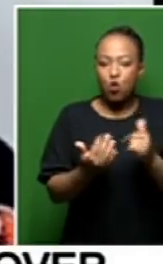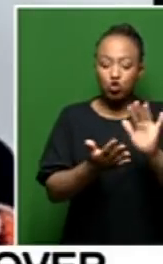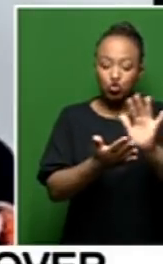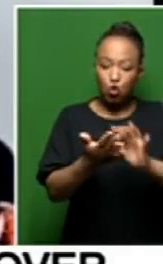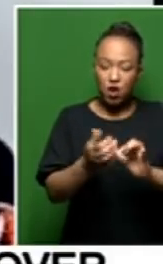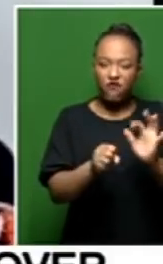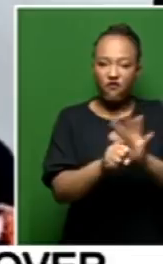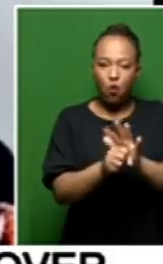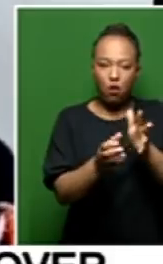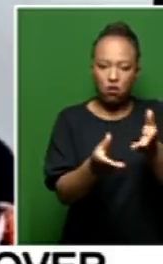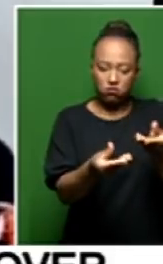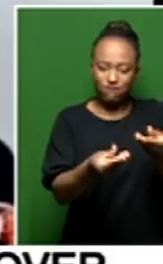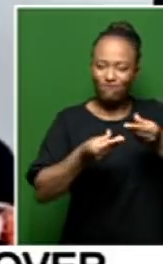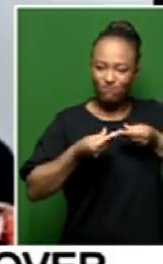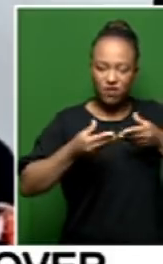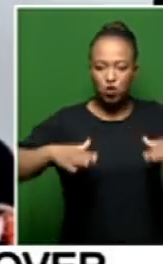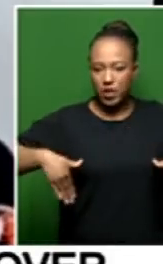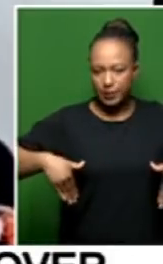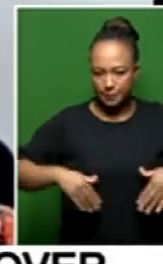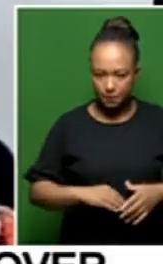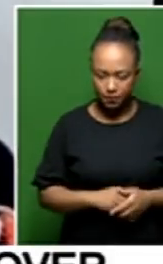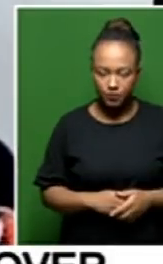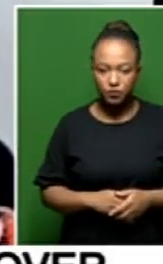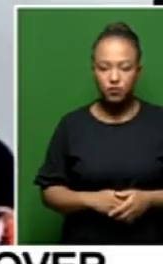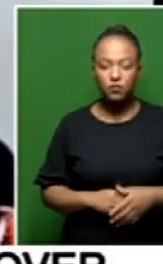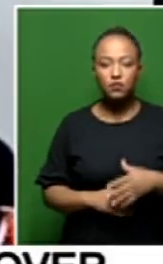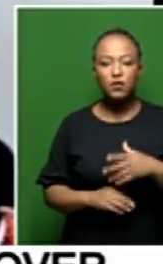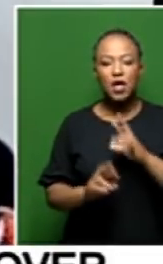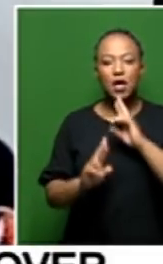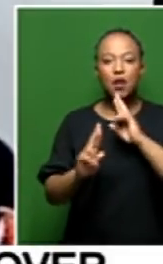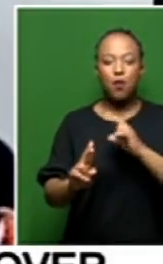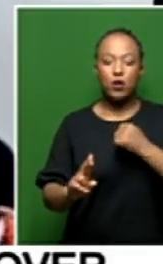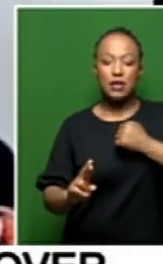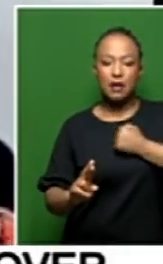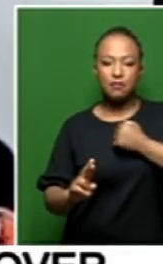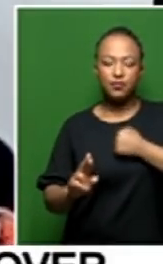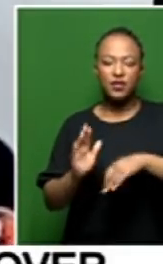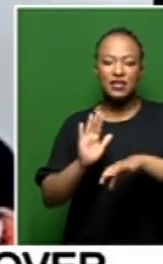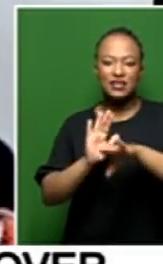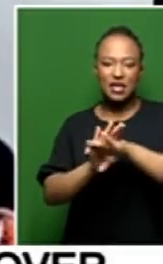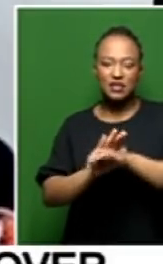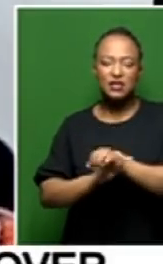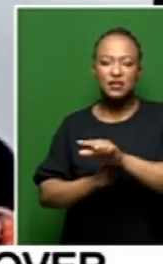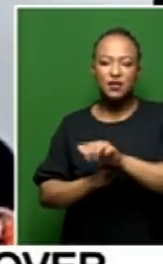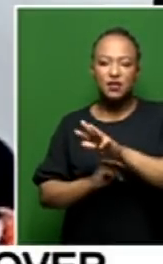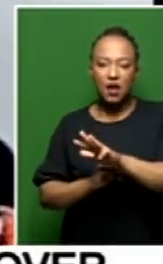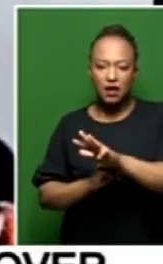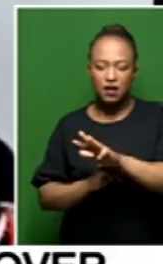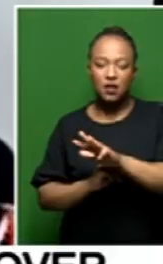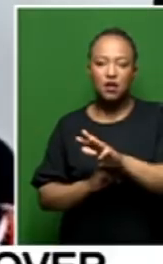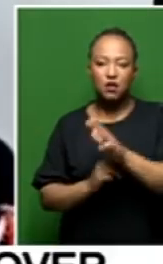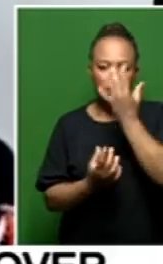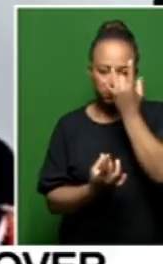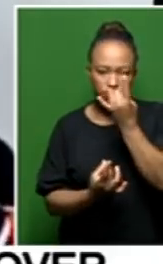story. In my provisional report, or sort of Section 979 notice to President Zuma,